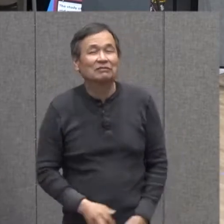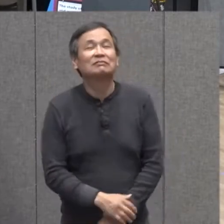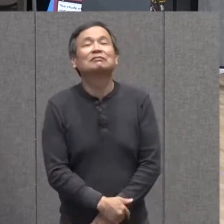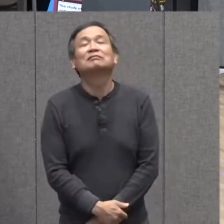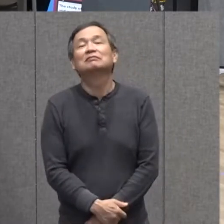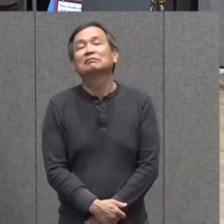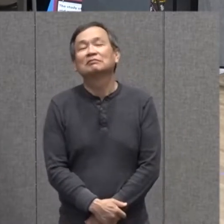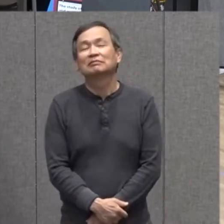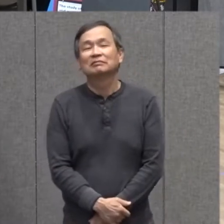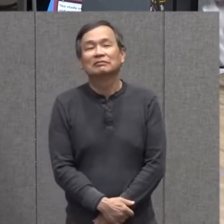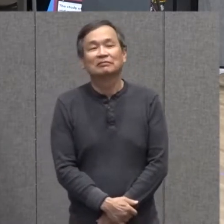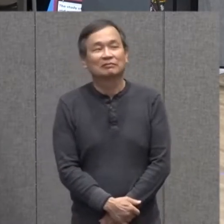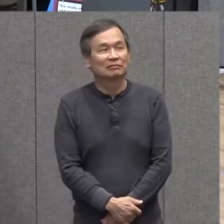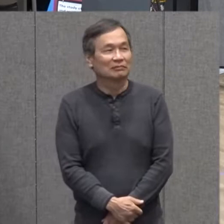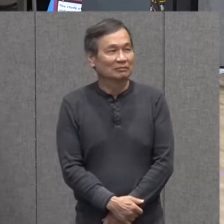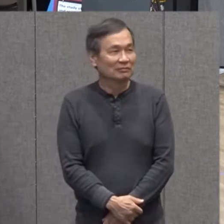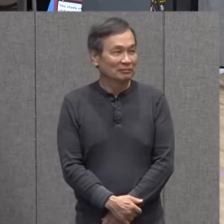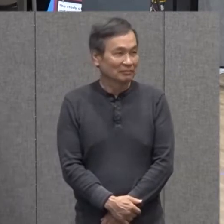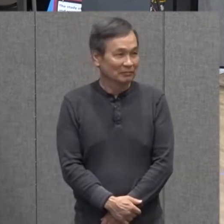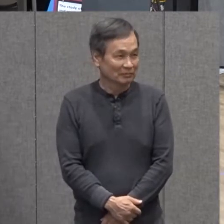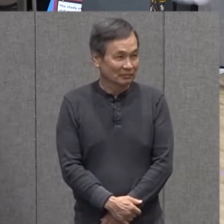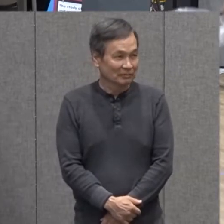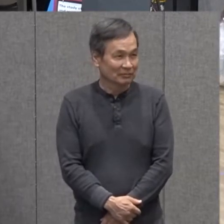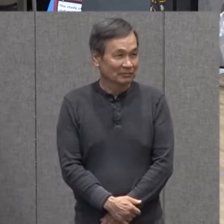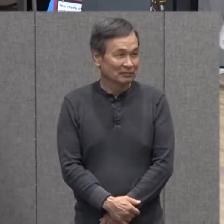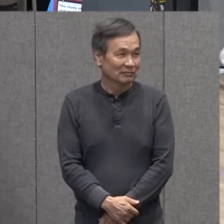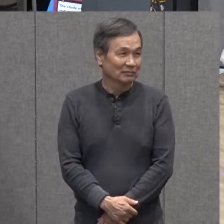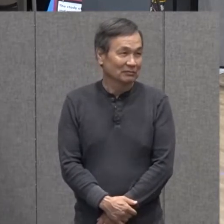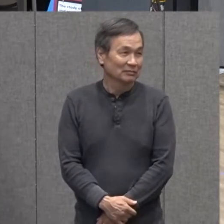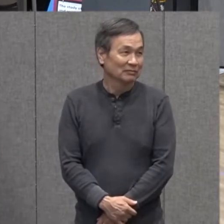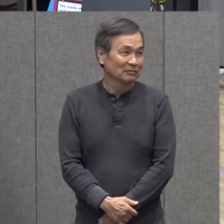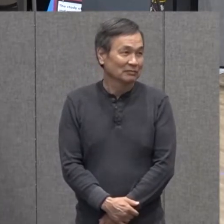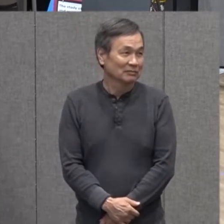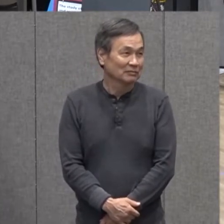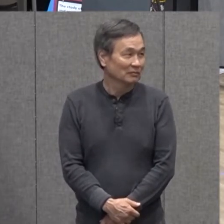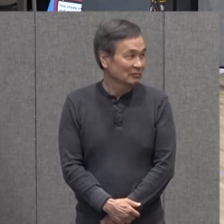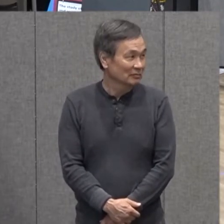una pelota suavecita para hacer malabarismo?